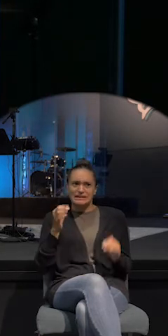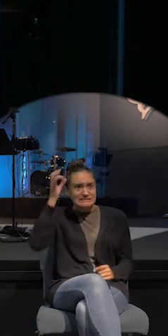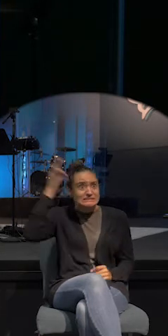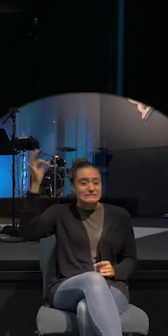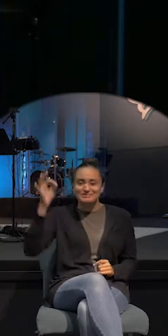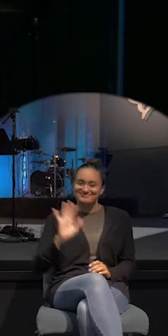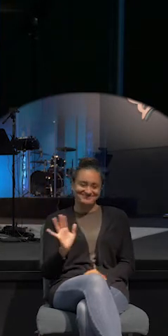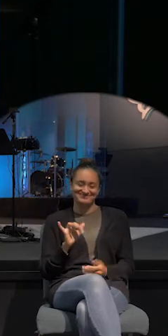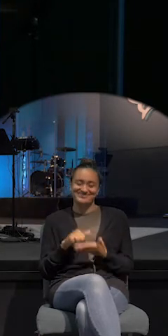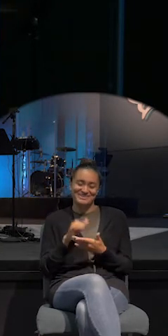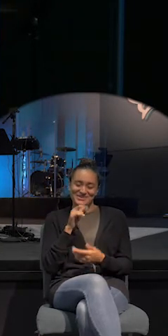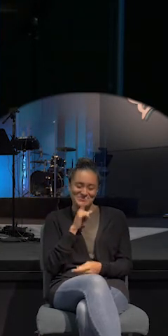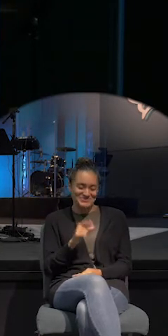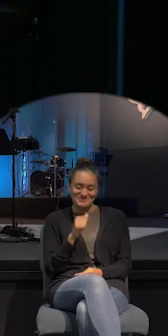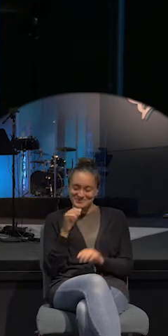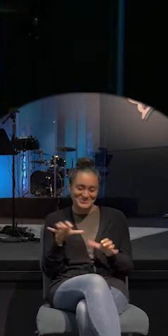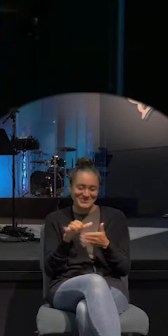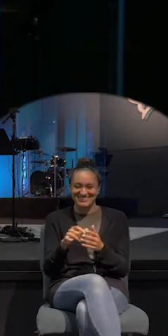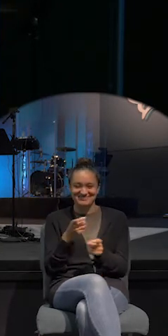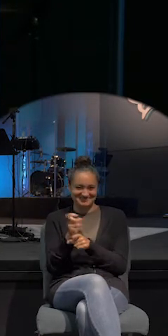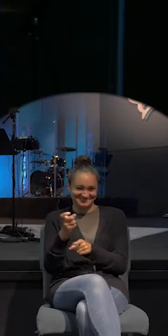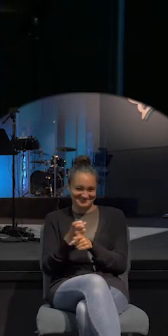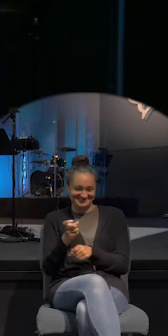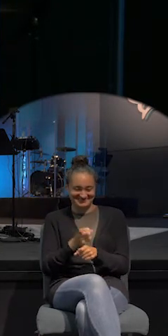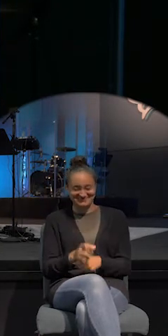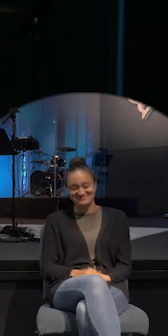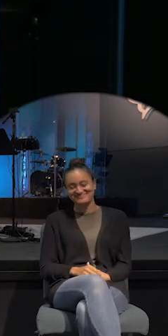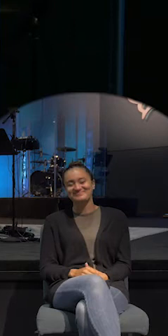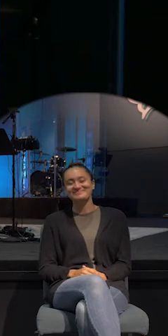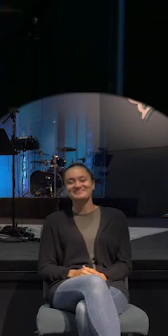No, that's not true. They'd never do that.